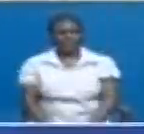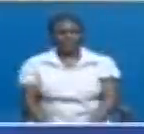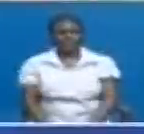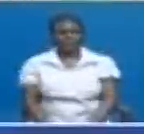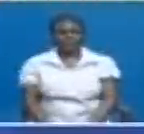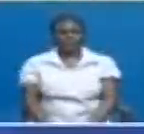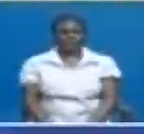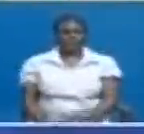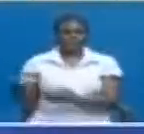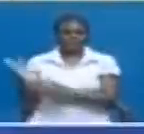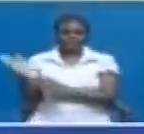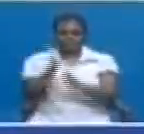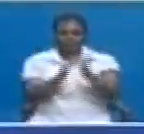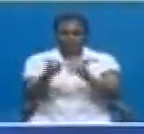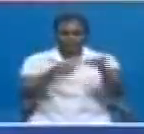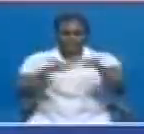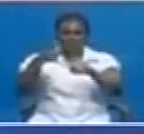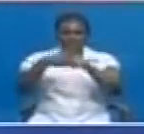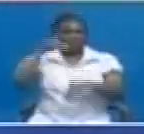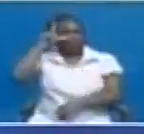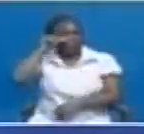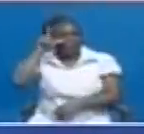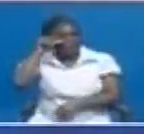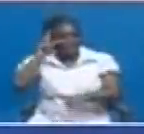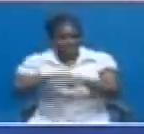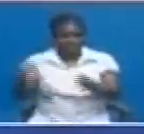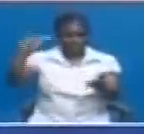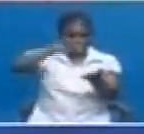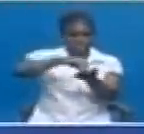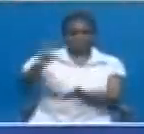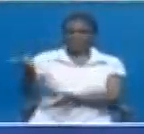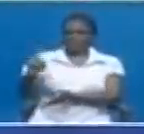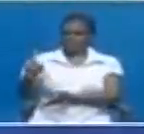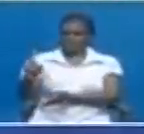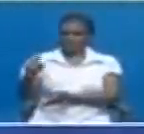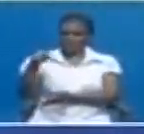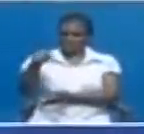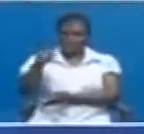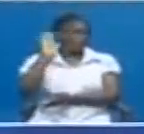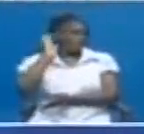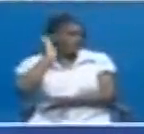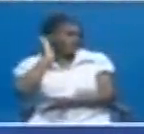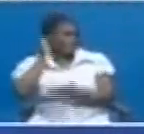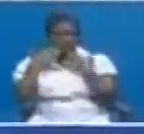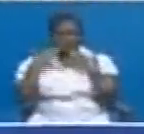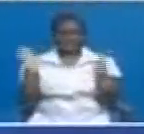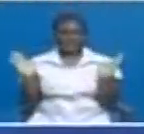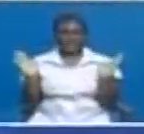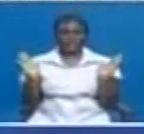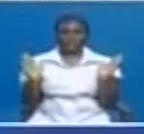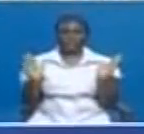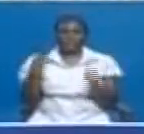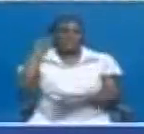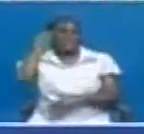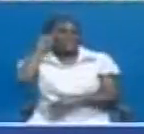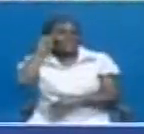She promptly made arrangements to travel from Mombasa, and upon her arrival in Nairobi, that is when hell broke loose. Her nephew